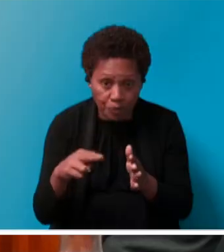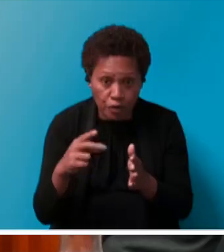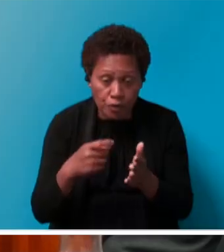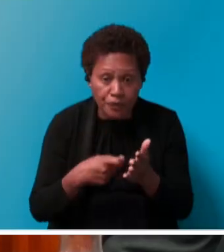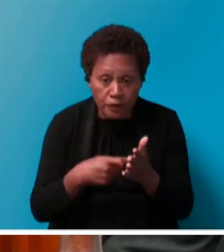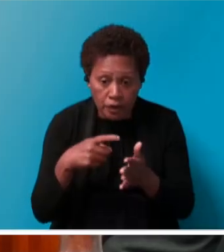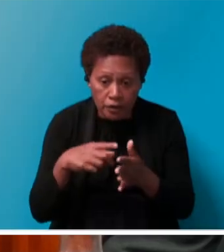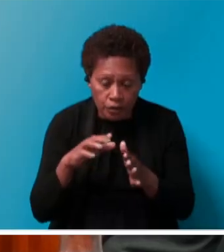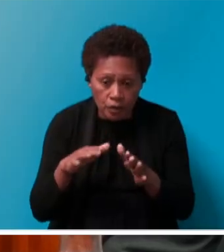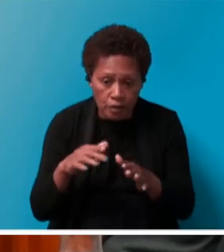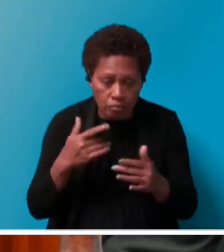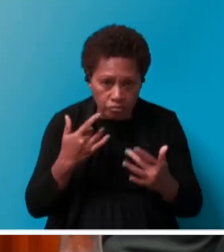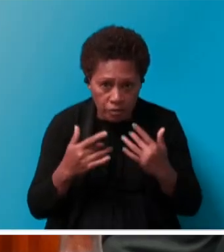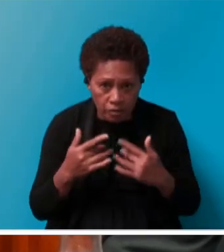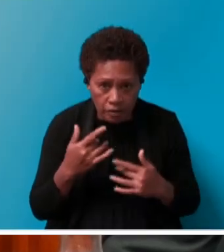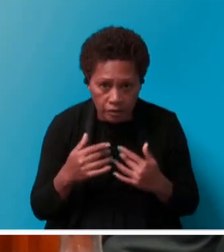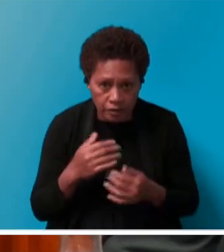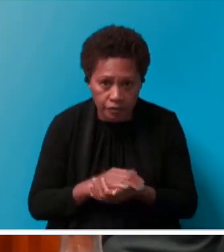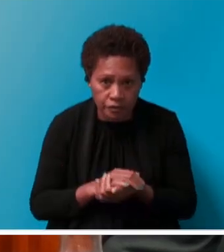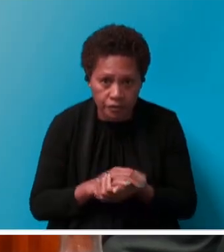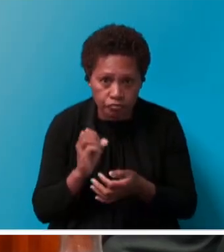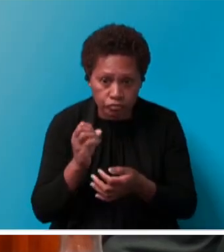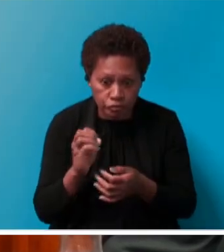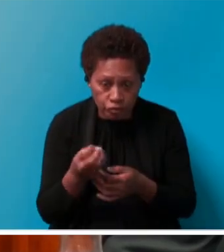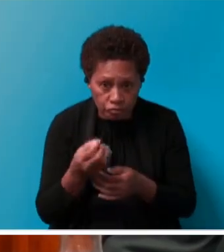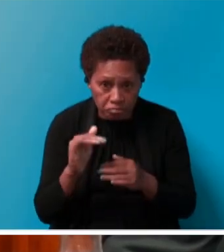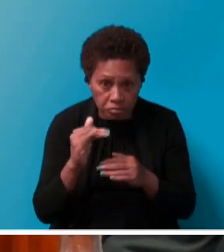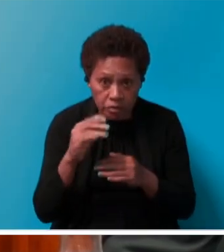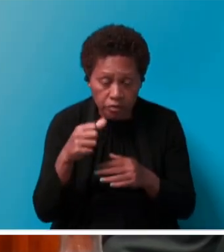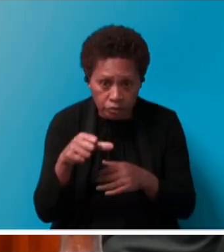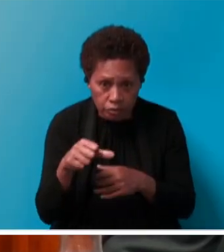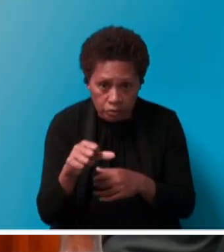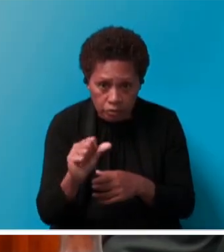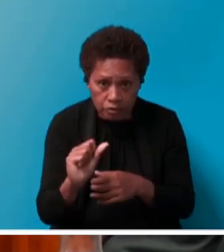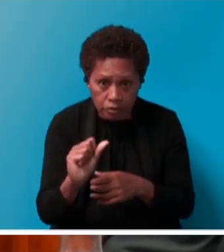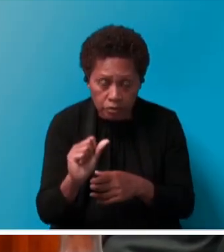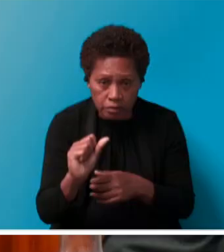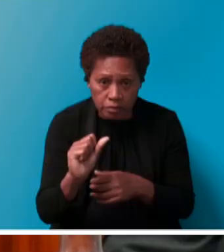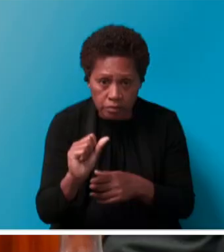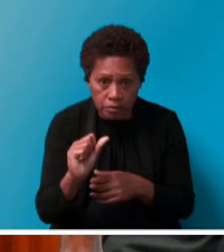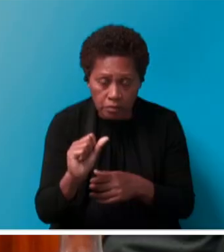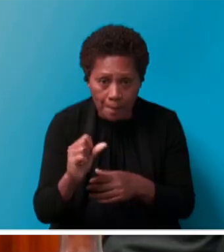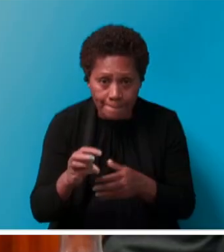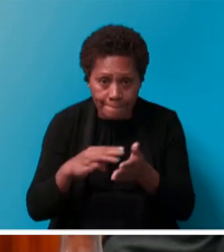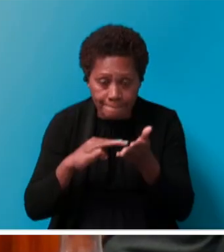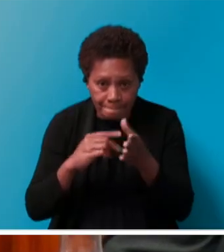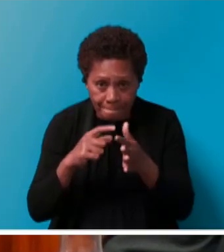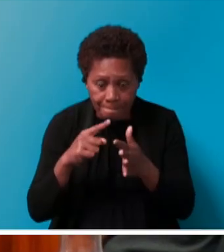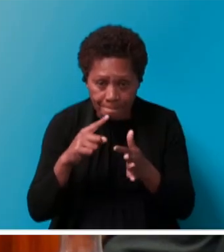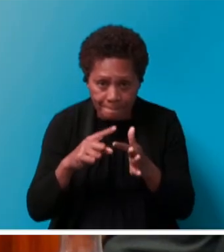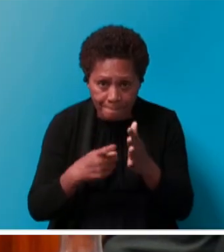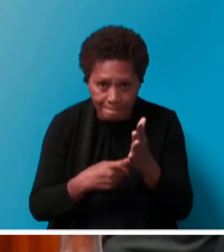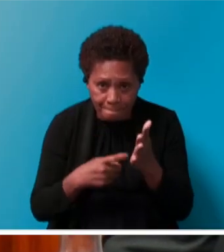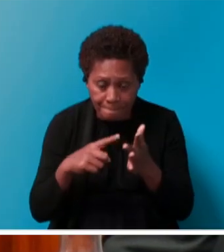fabric. Furthermore, the use of biometrics for secure yet seamless border control